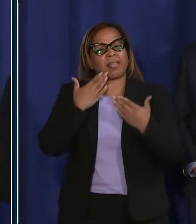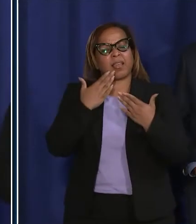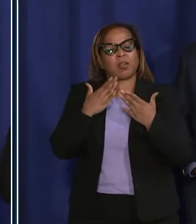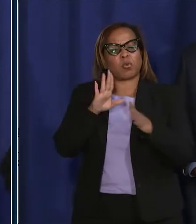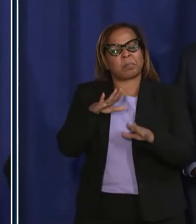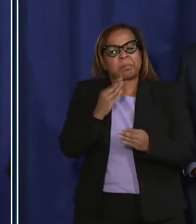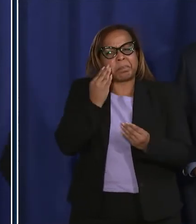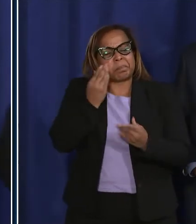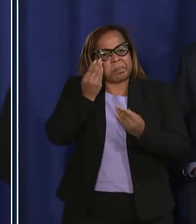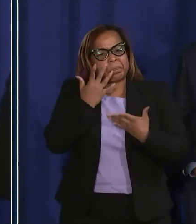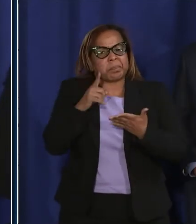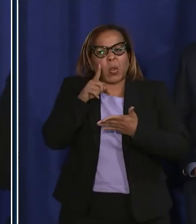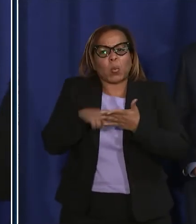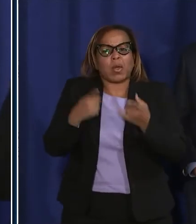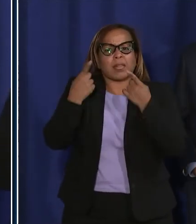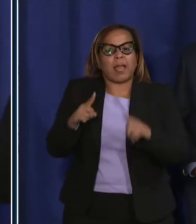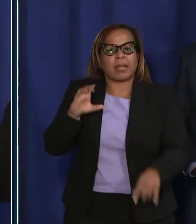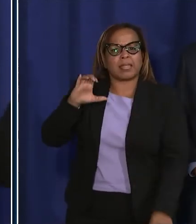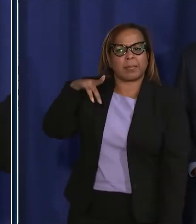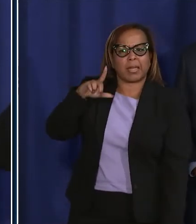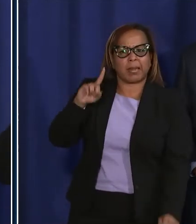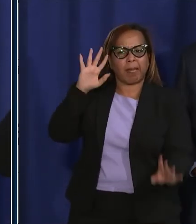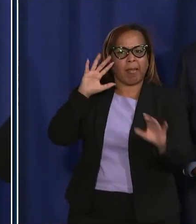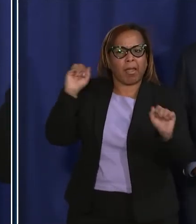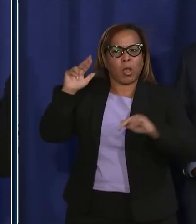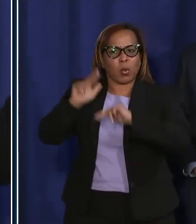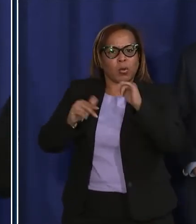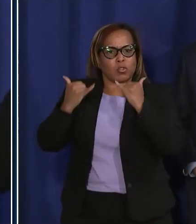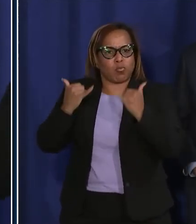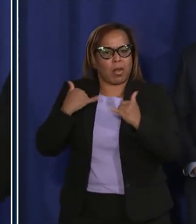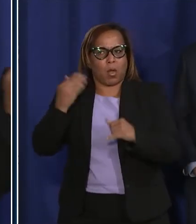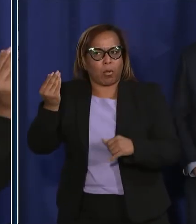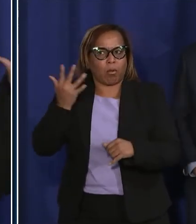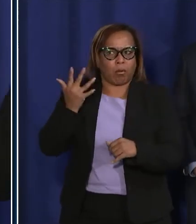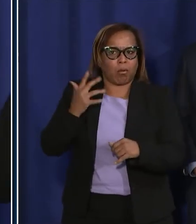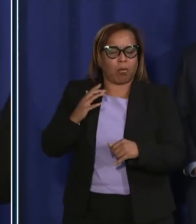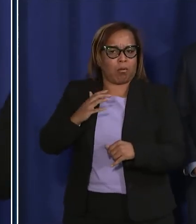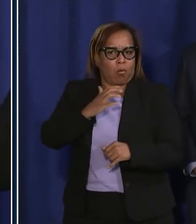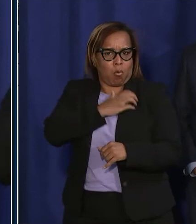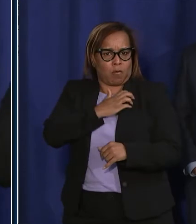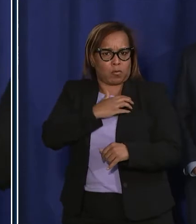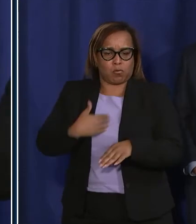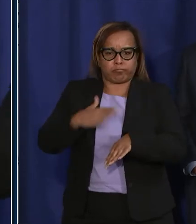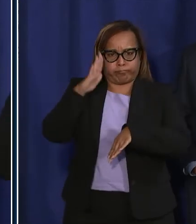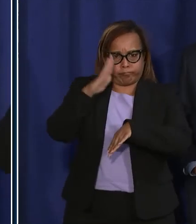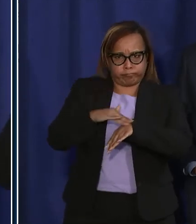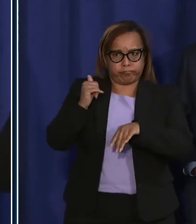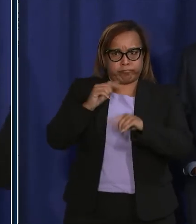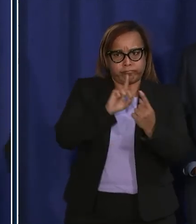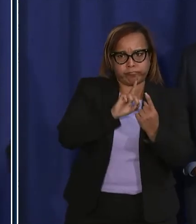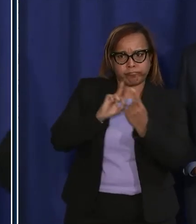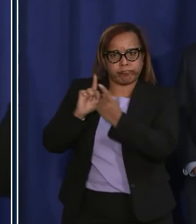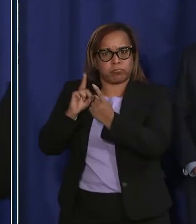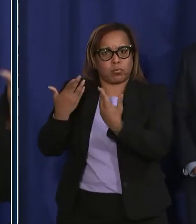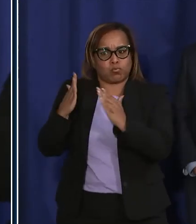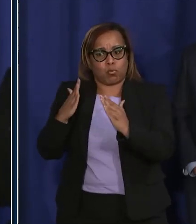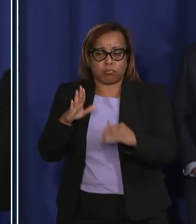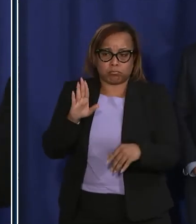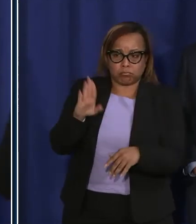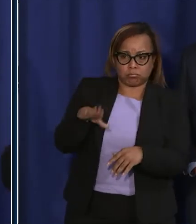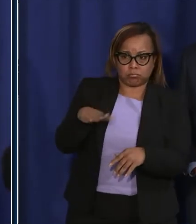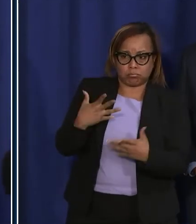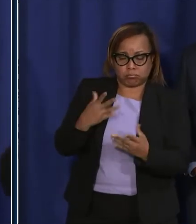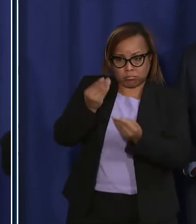you tell us what's going on over at CPD headquarters right now? We hear that officers are being called into a room. They're being given an opportunity